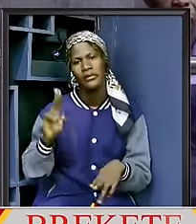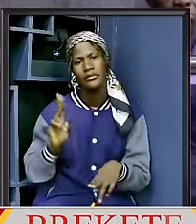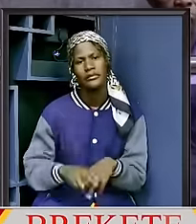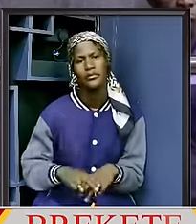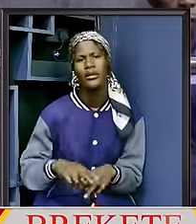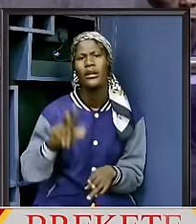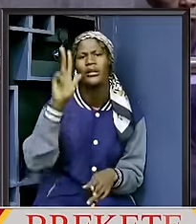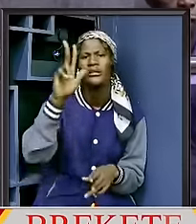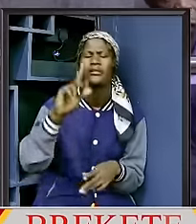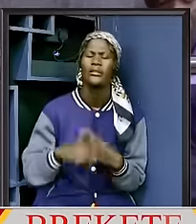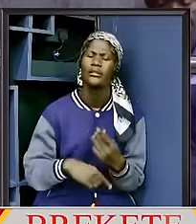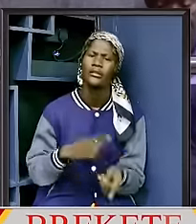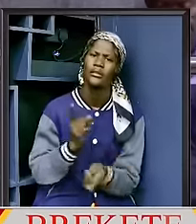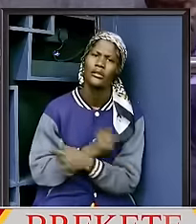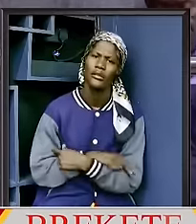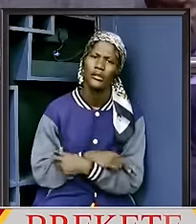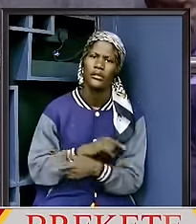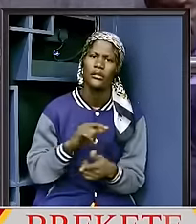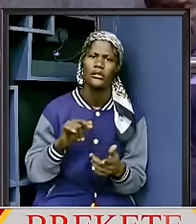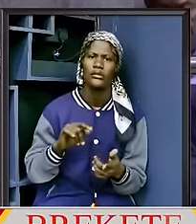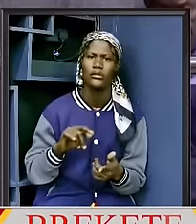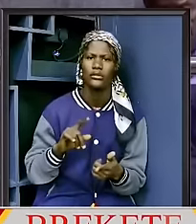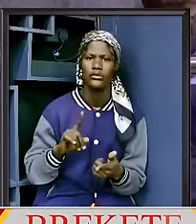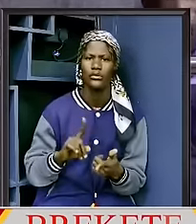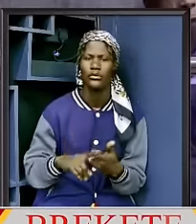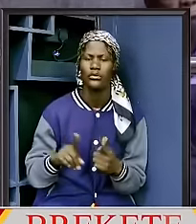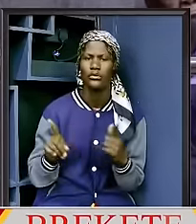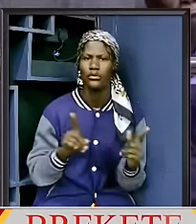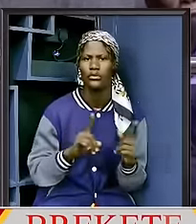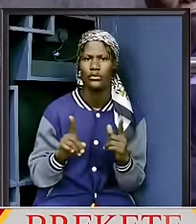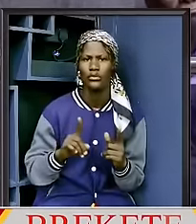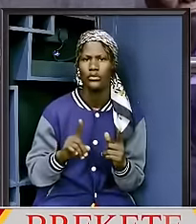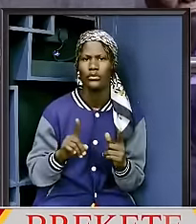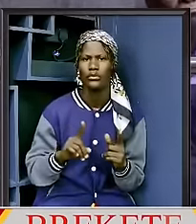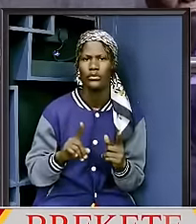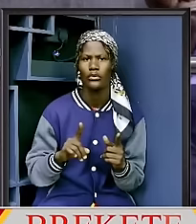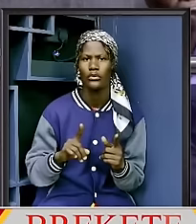3 days. I started doing reconciliation. And I found out that the money was